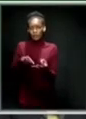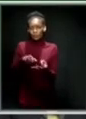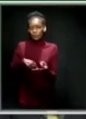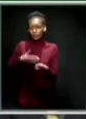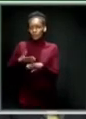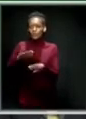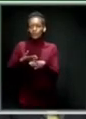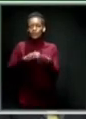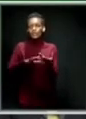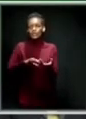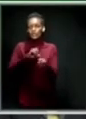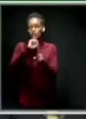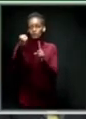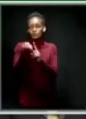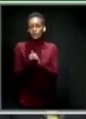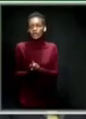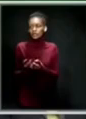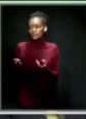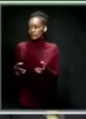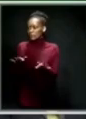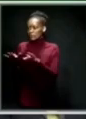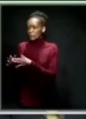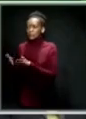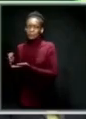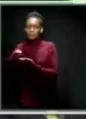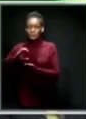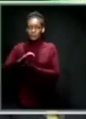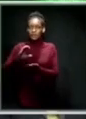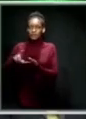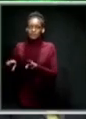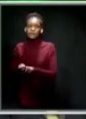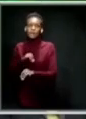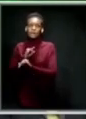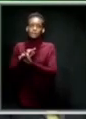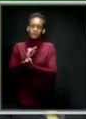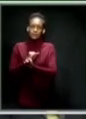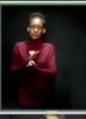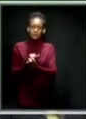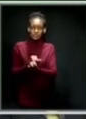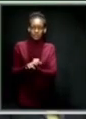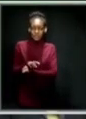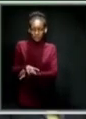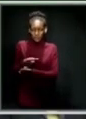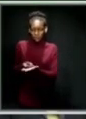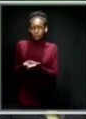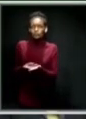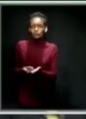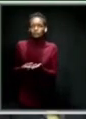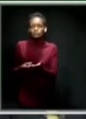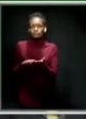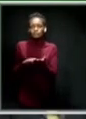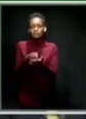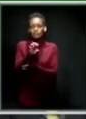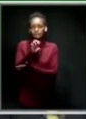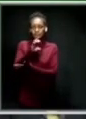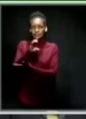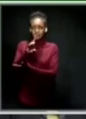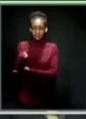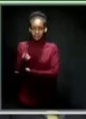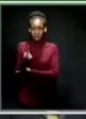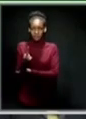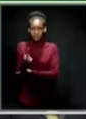society, our donors, and also our institutions, talking about ECD matters. So I would like to welcome